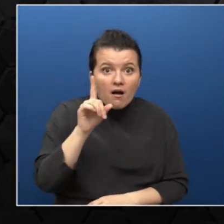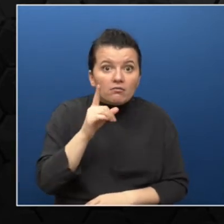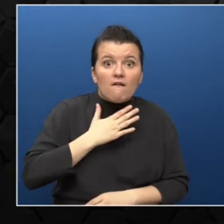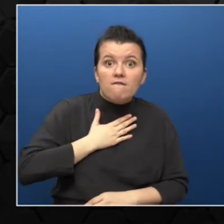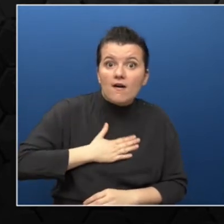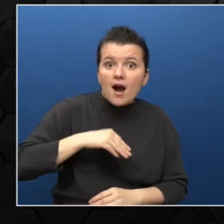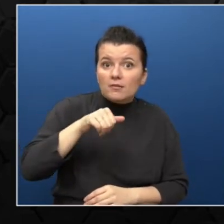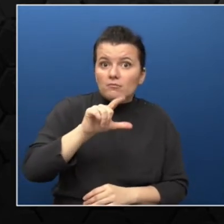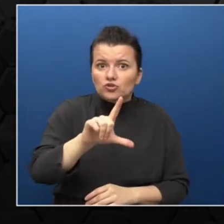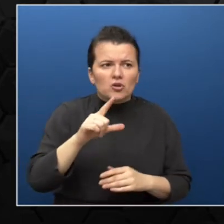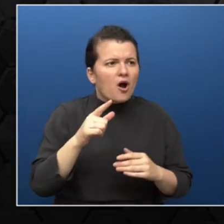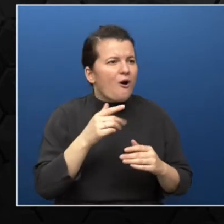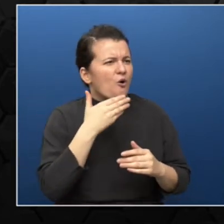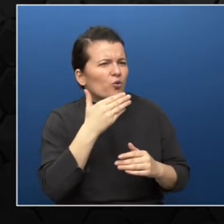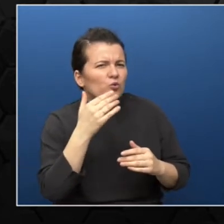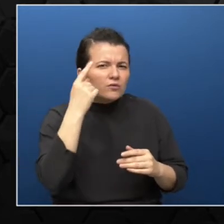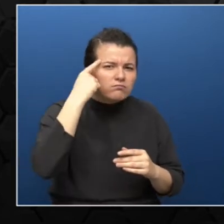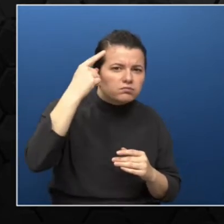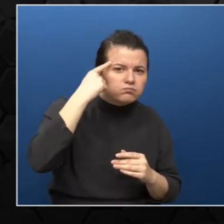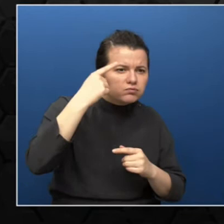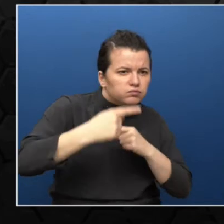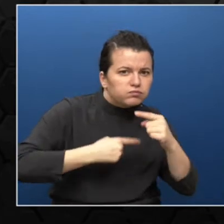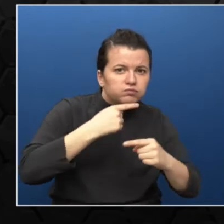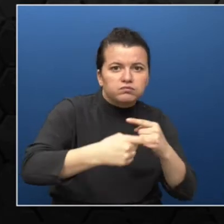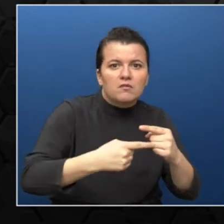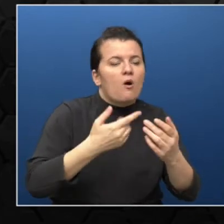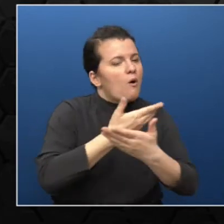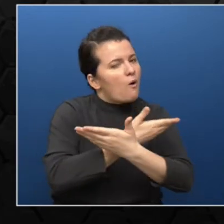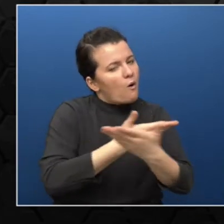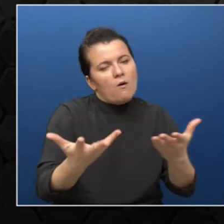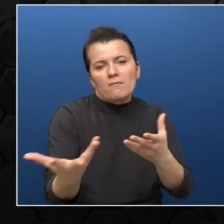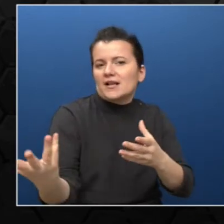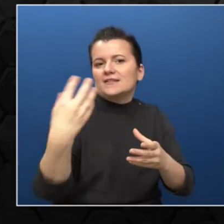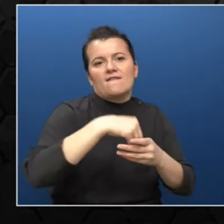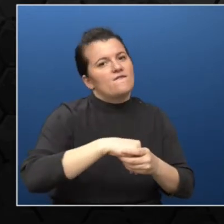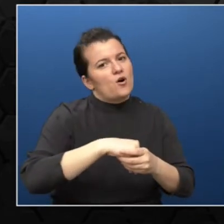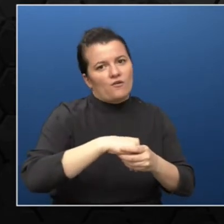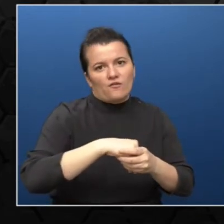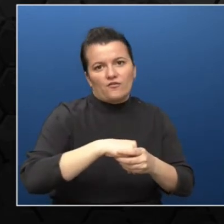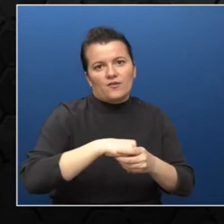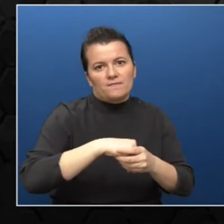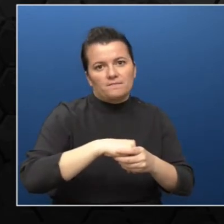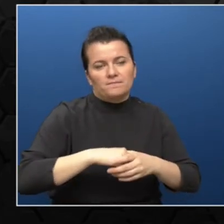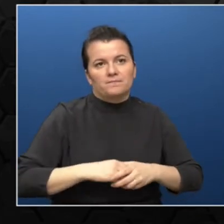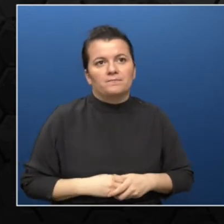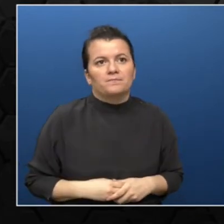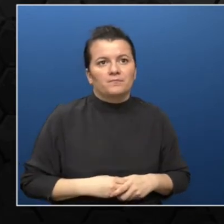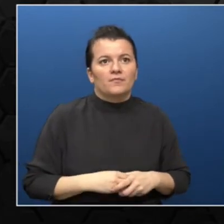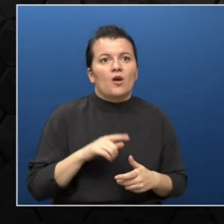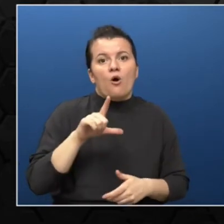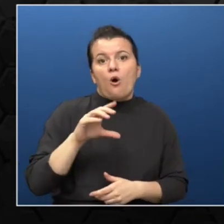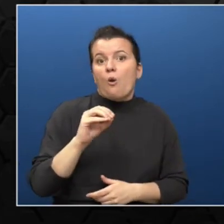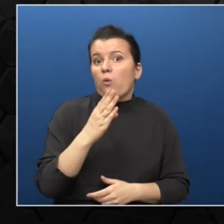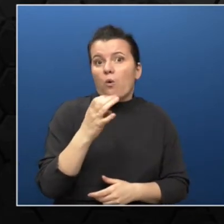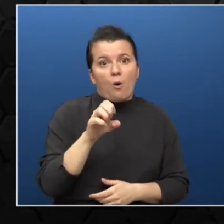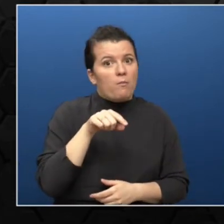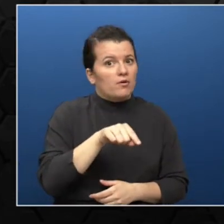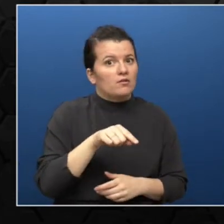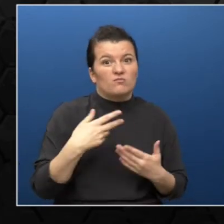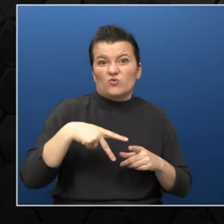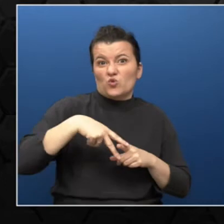awesome solutions, we need to get everyone involved. And so tools like Lobe AI are perfect to do